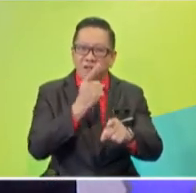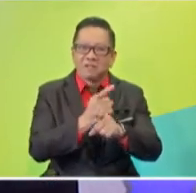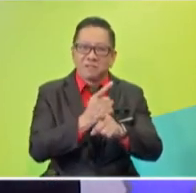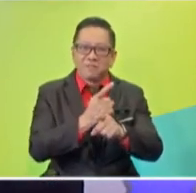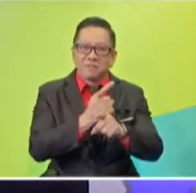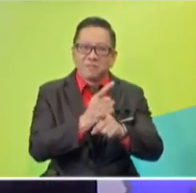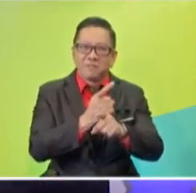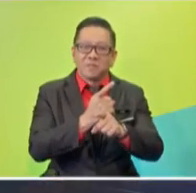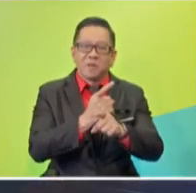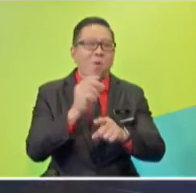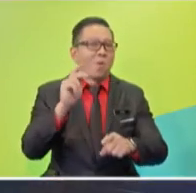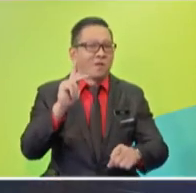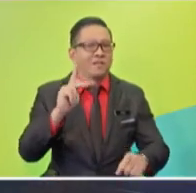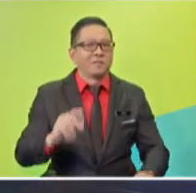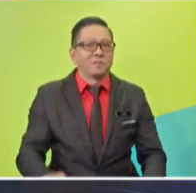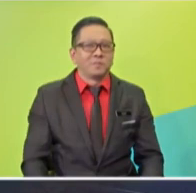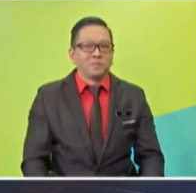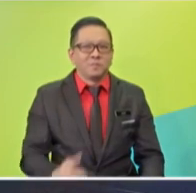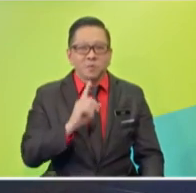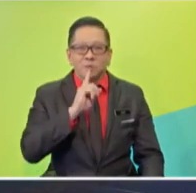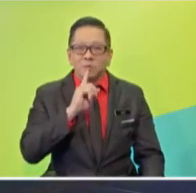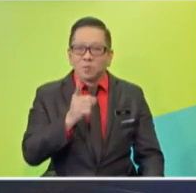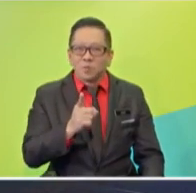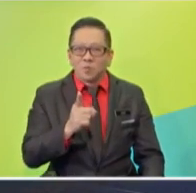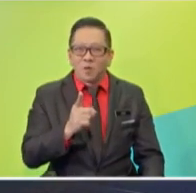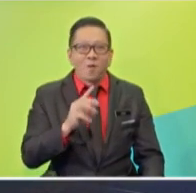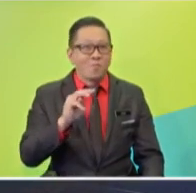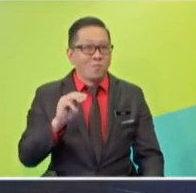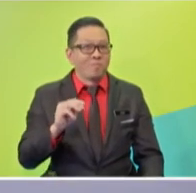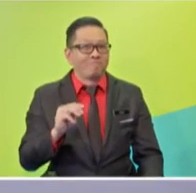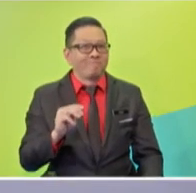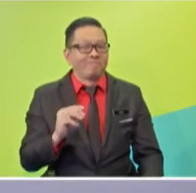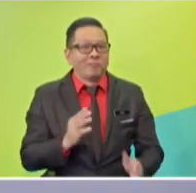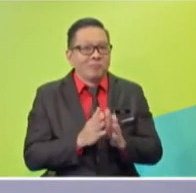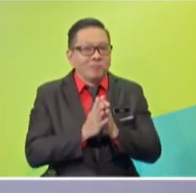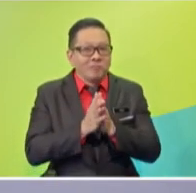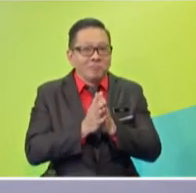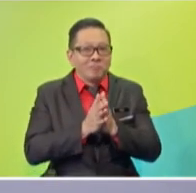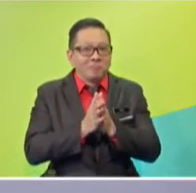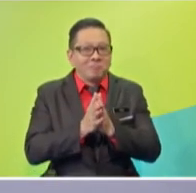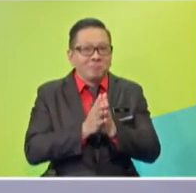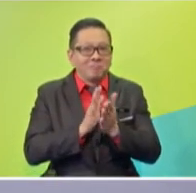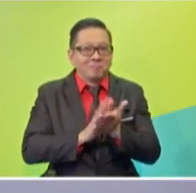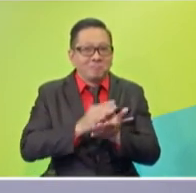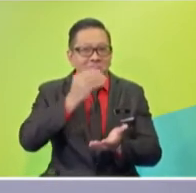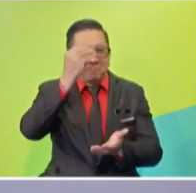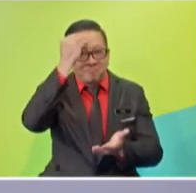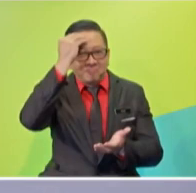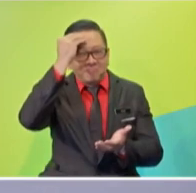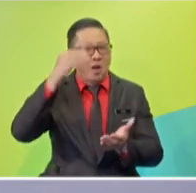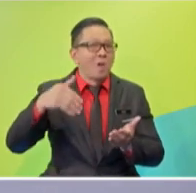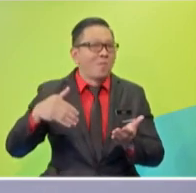lesson. Okay, Mr. Haikal, I'm pretty sure our pupils online and at home watching now are very excited to learn more. But before